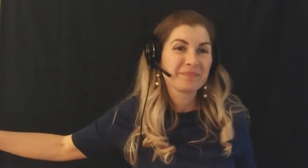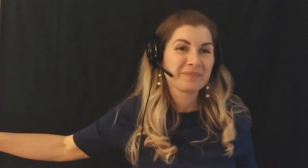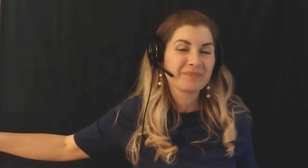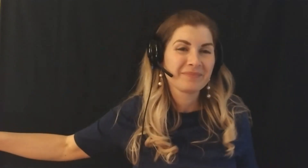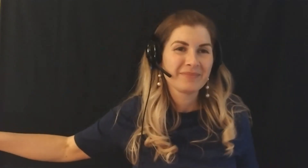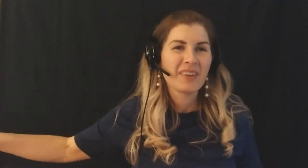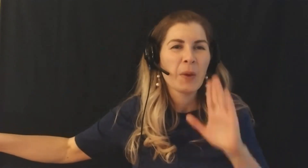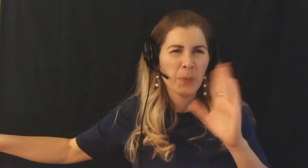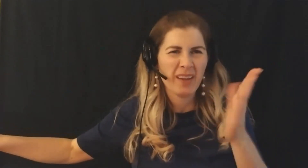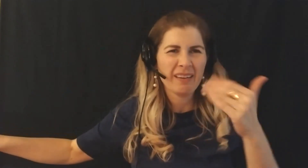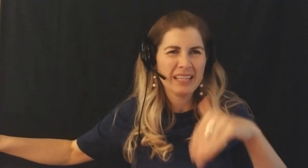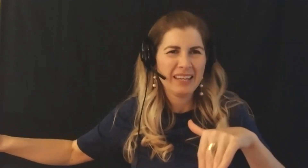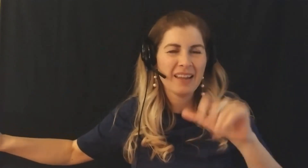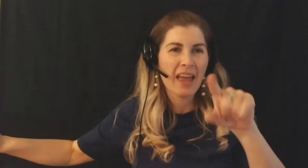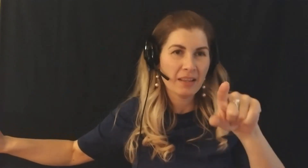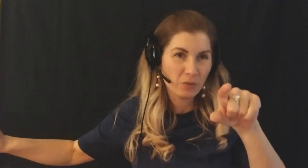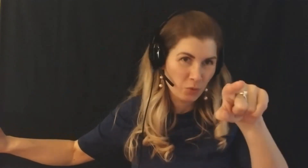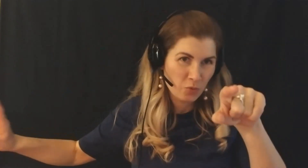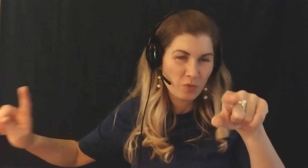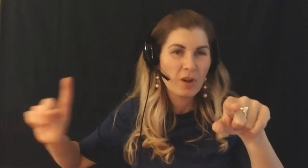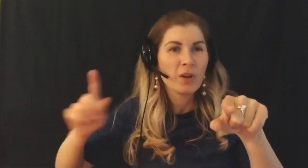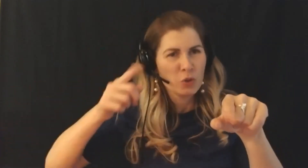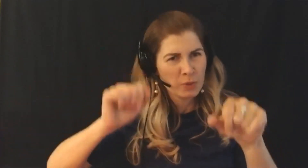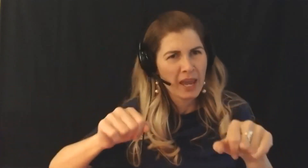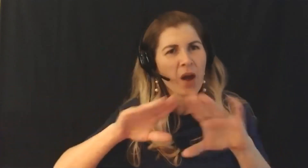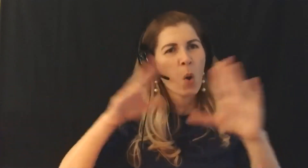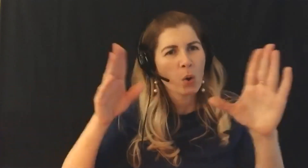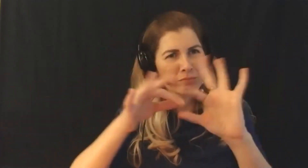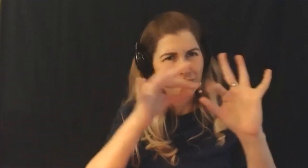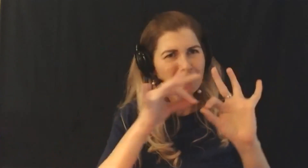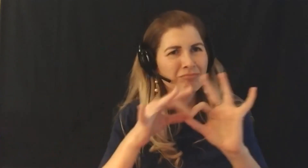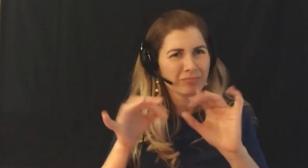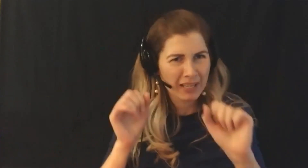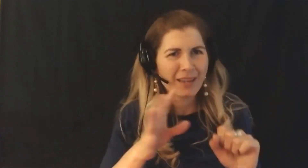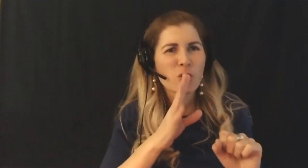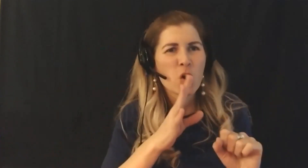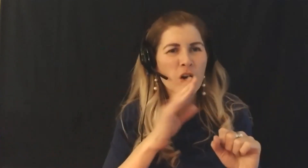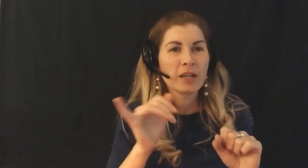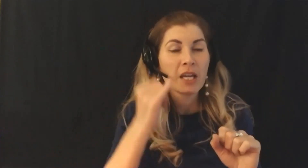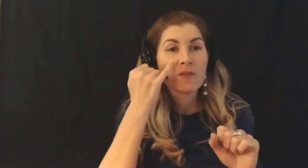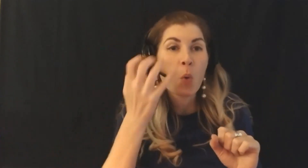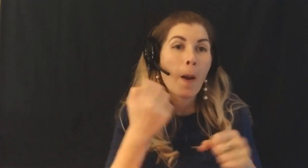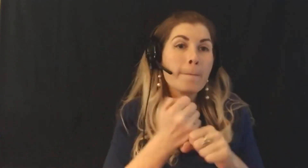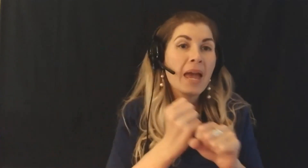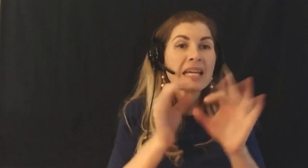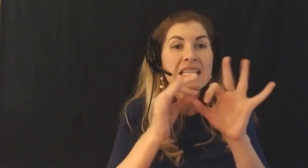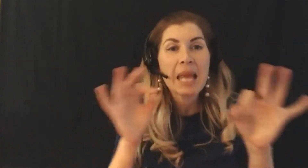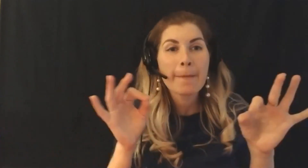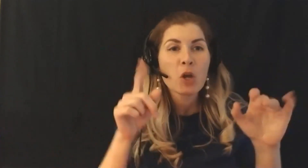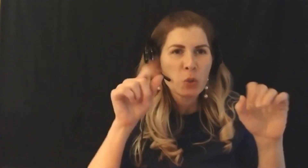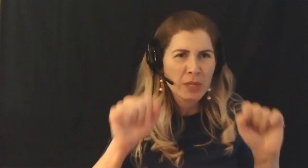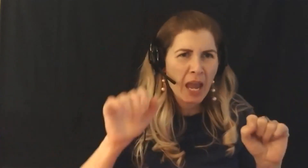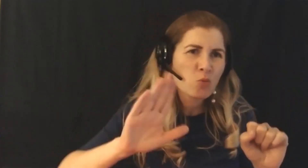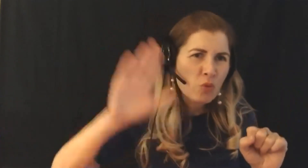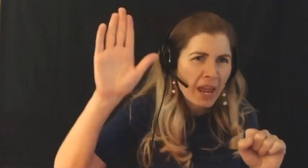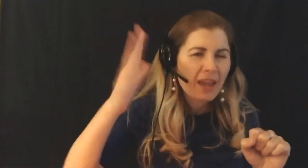I'm going to open the floor to also allow you guys to make statements. So if you want to make a statement, just raise your hand or select